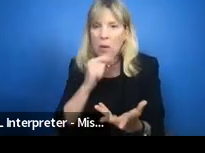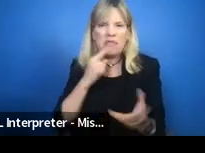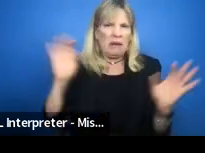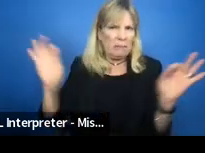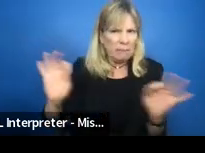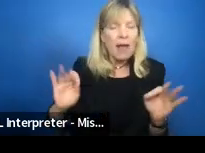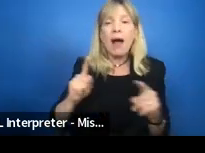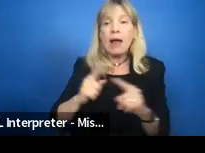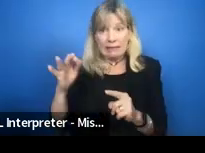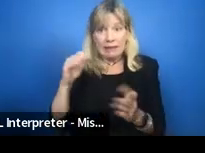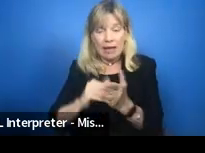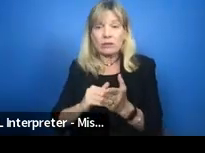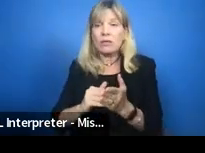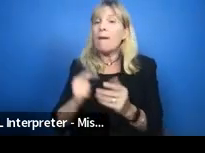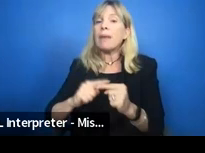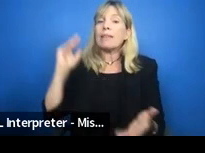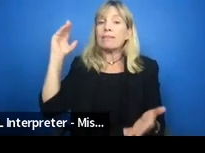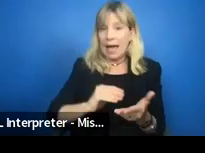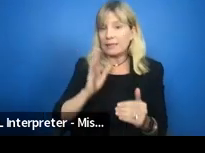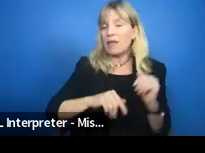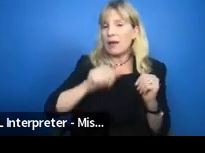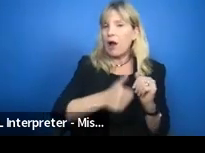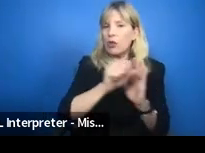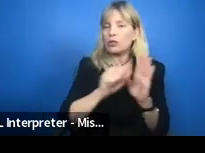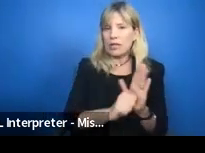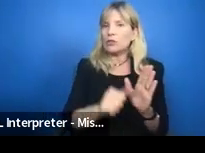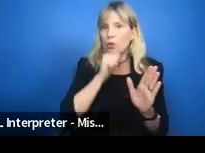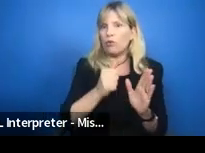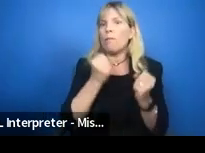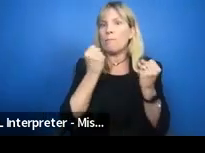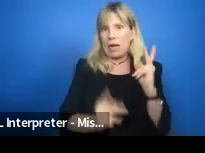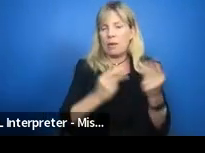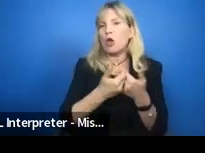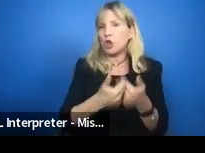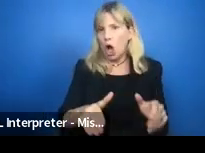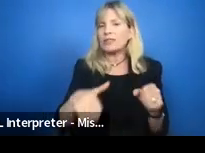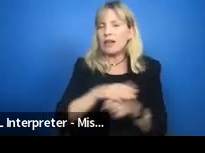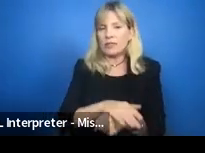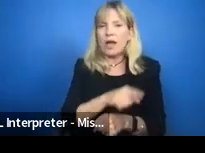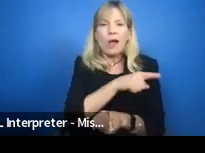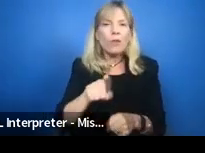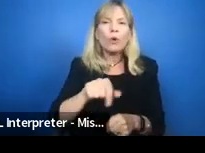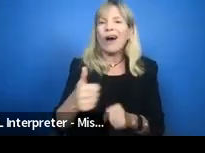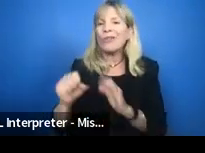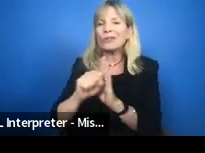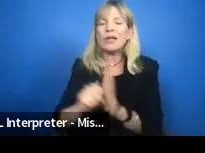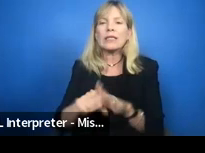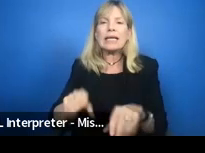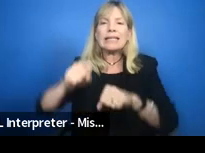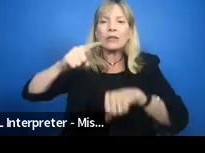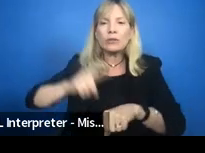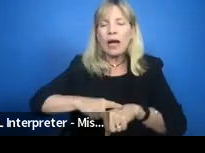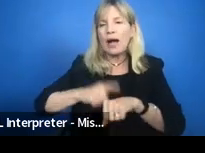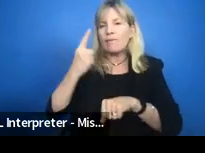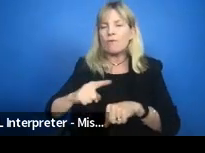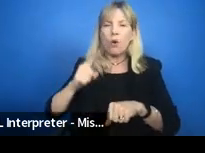it's much lower than other states. And these other states are taking more time to do the renewals. They're